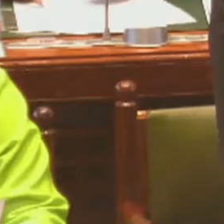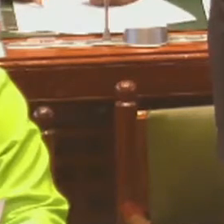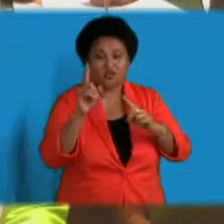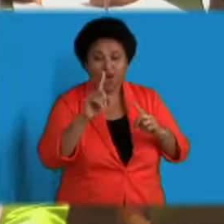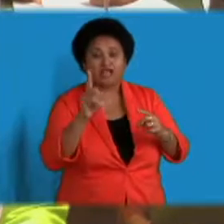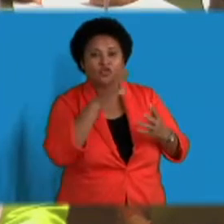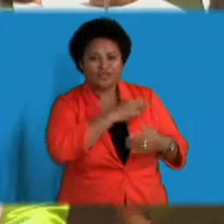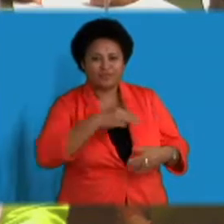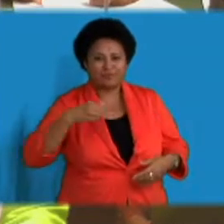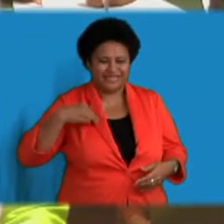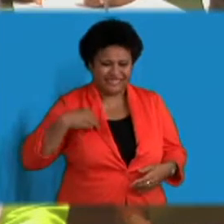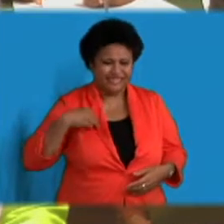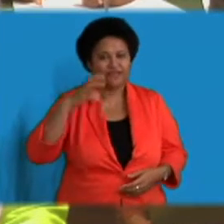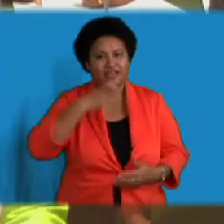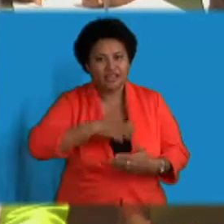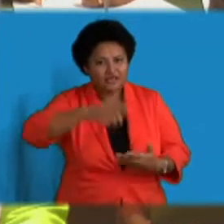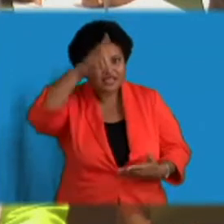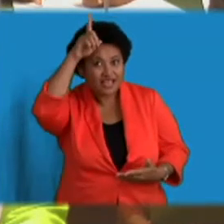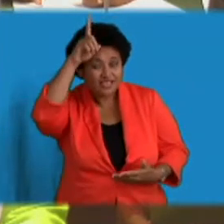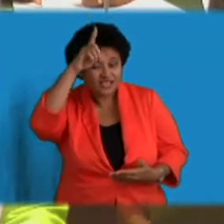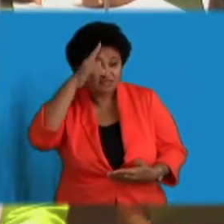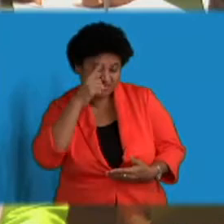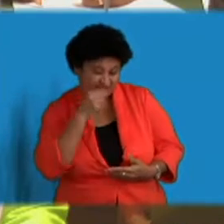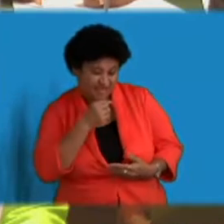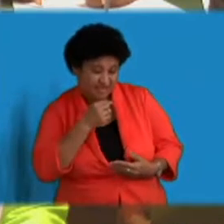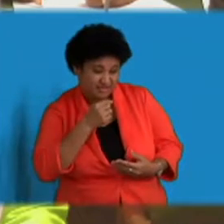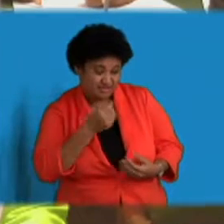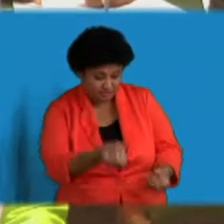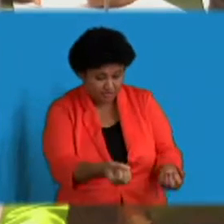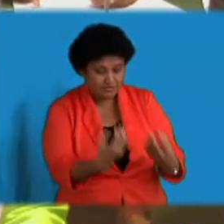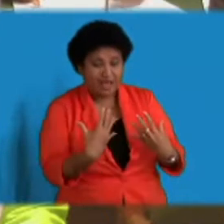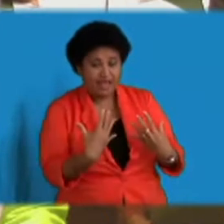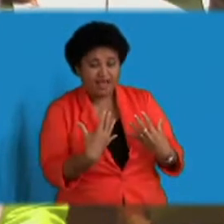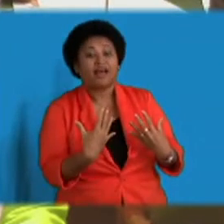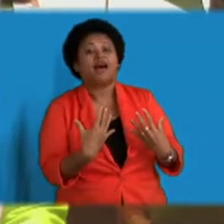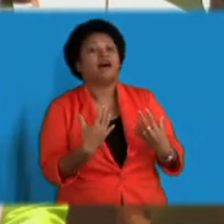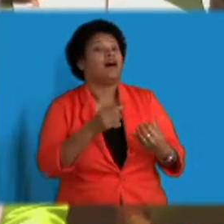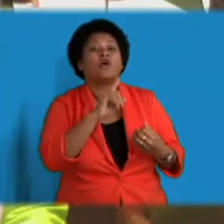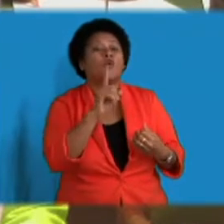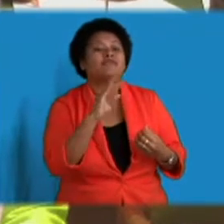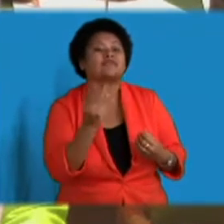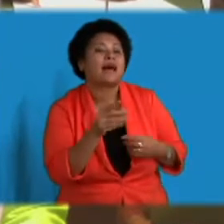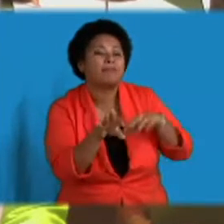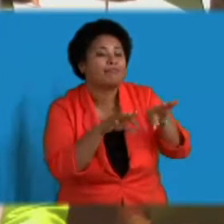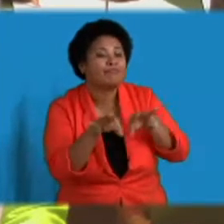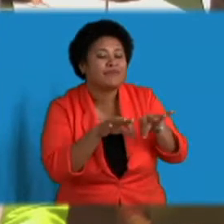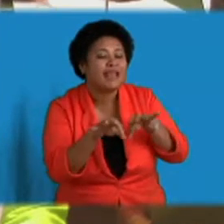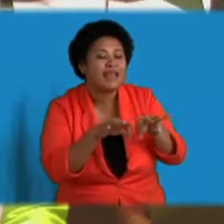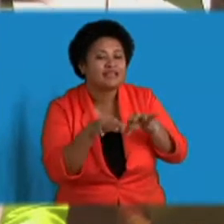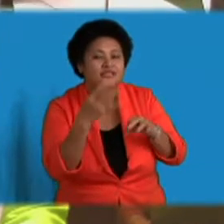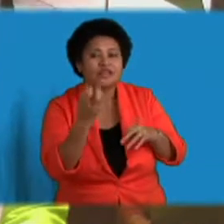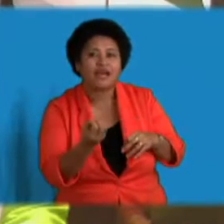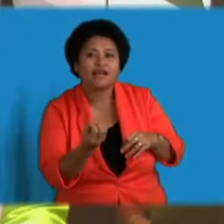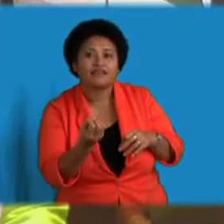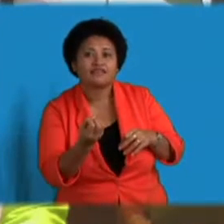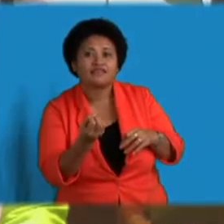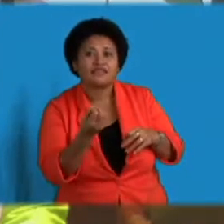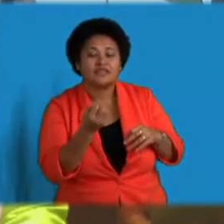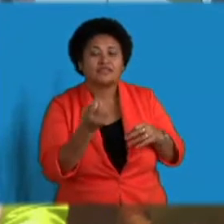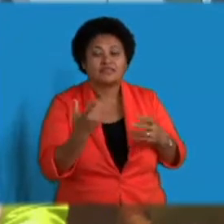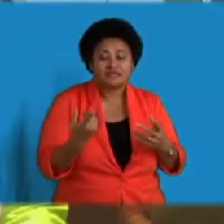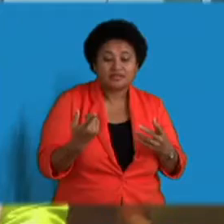Arts. Can the Minister inform this House as to what are some of the new initiatives in place by the Ministry